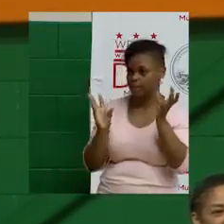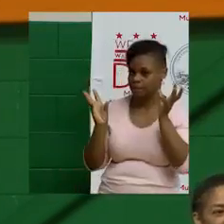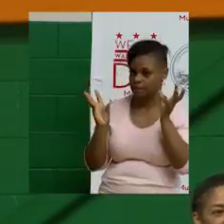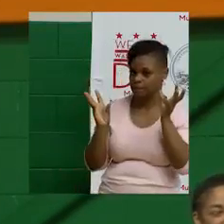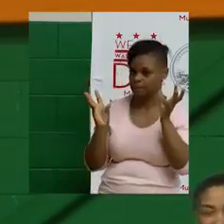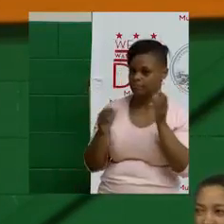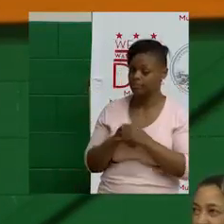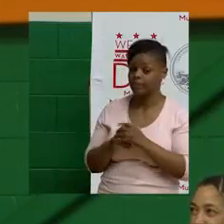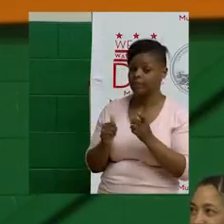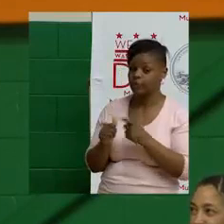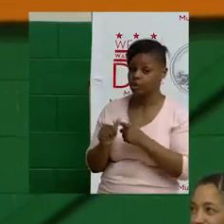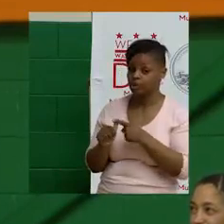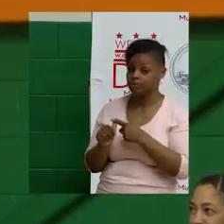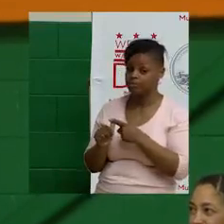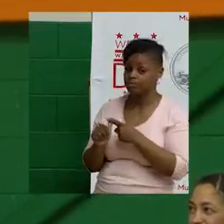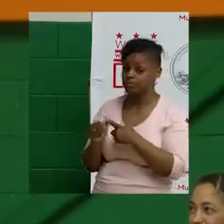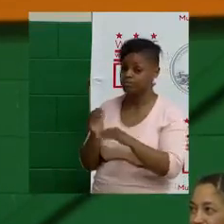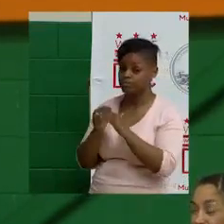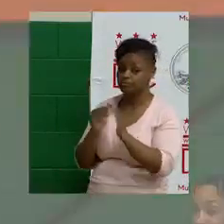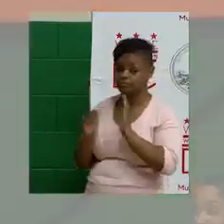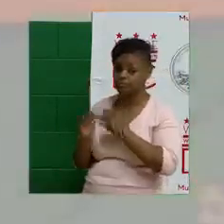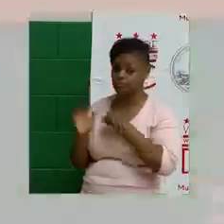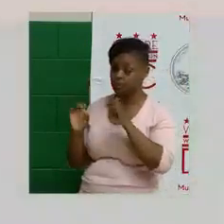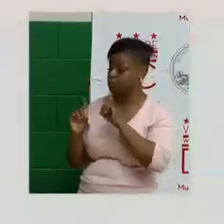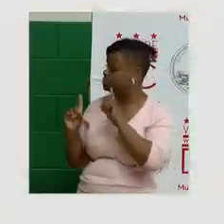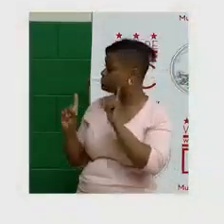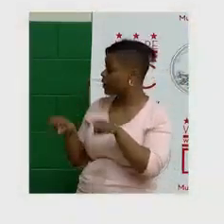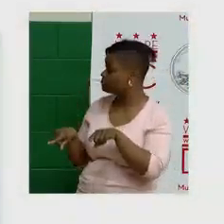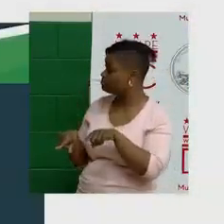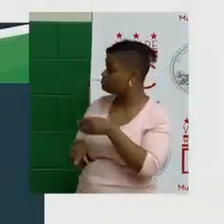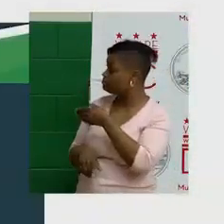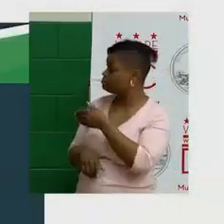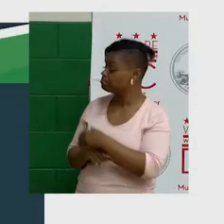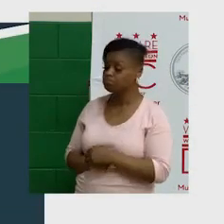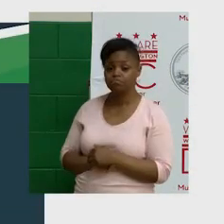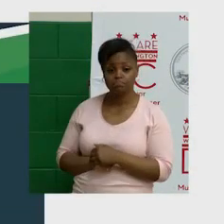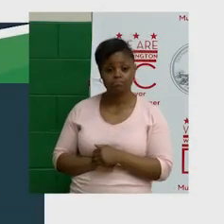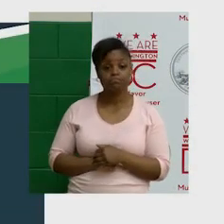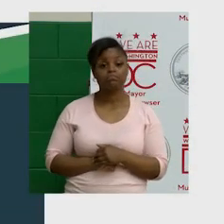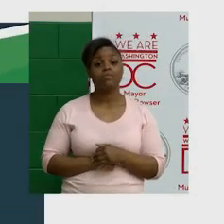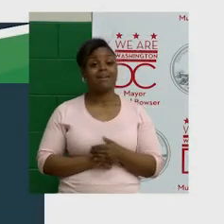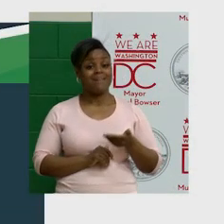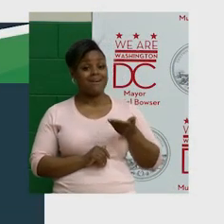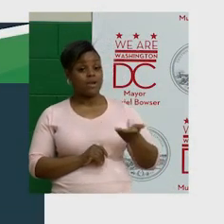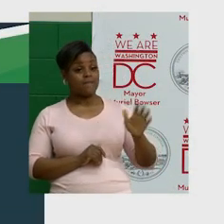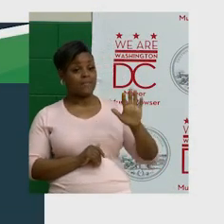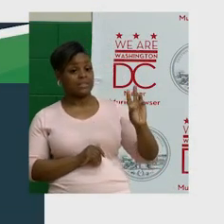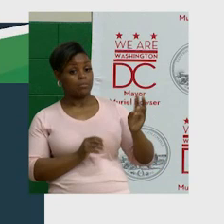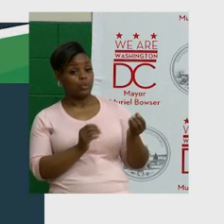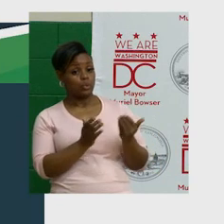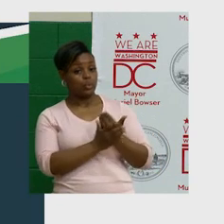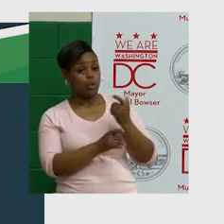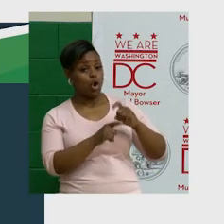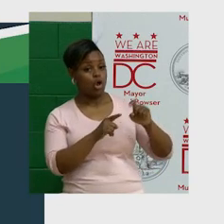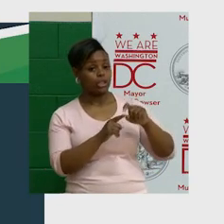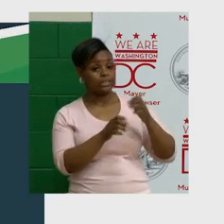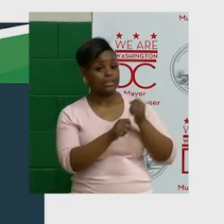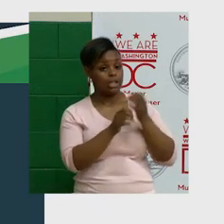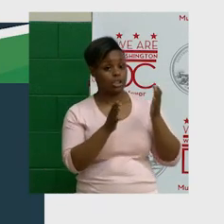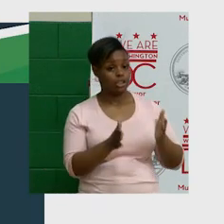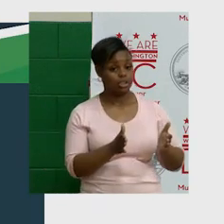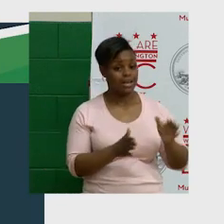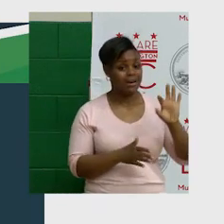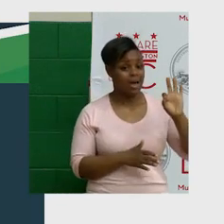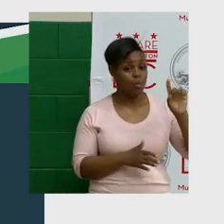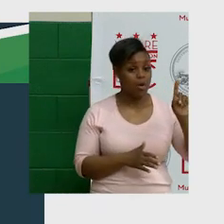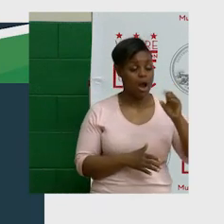the first item there you see was just stabilizing our emergency response to 911. We hired 56 new call takers between 911